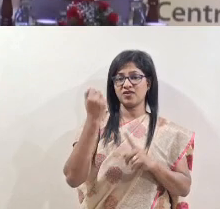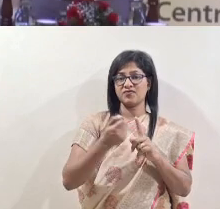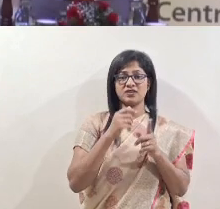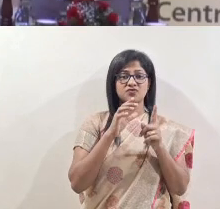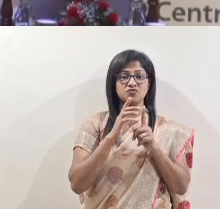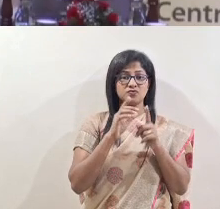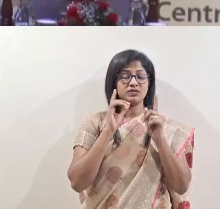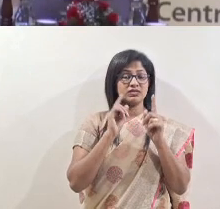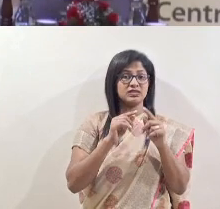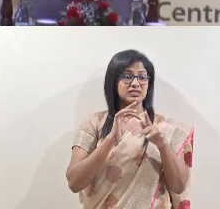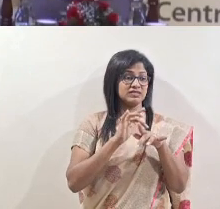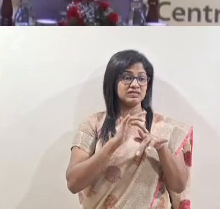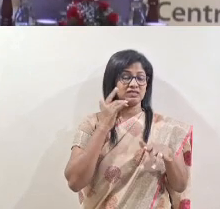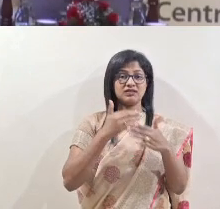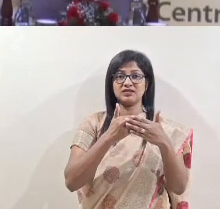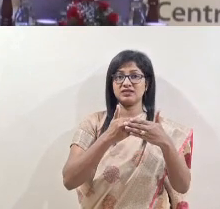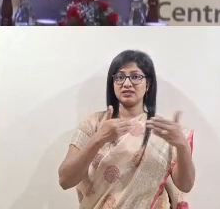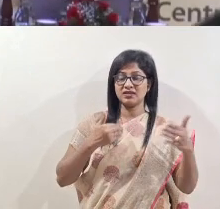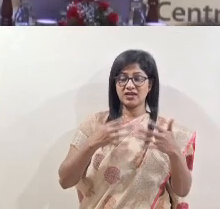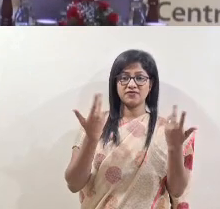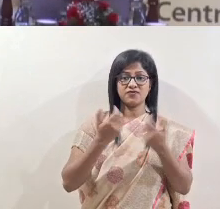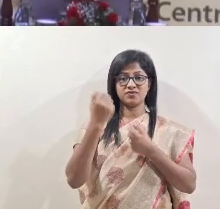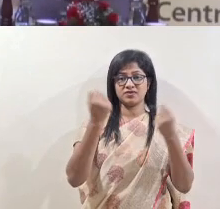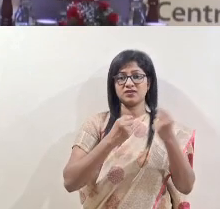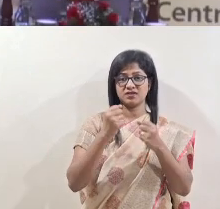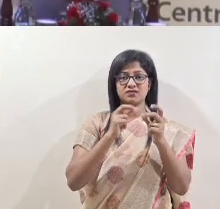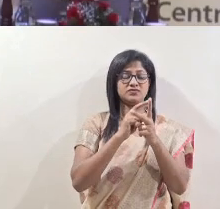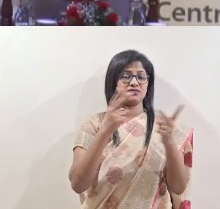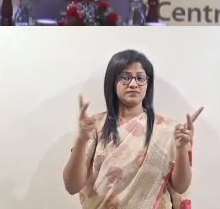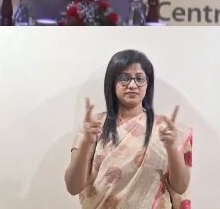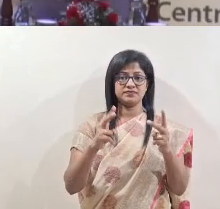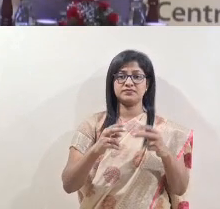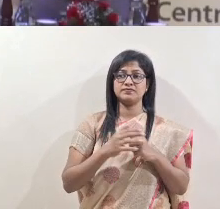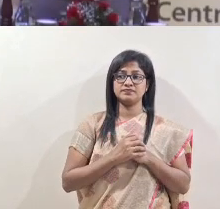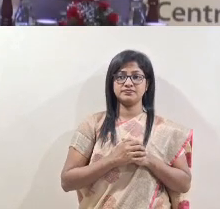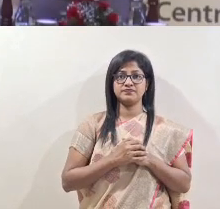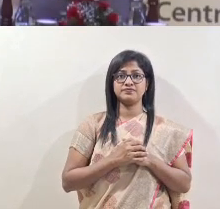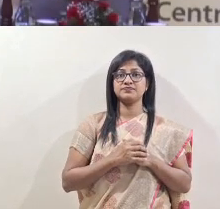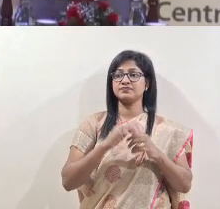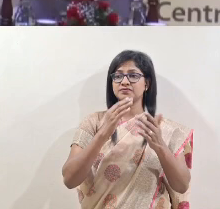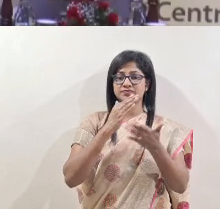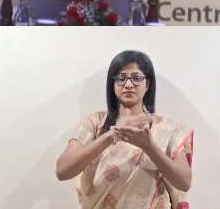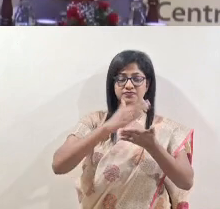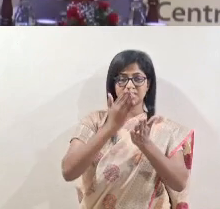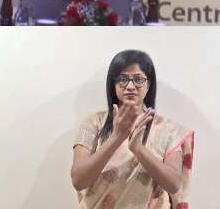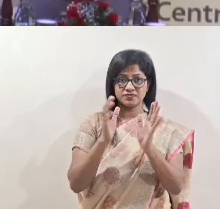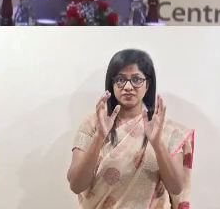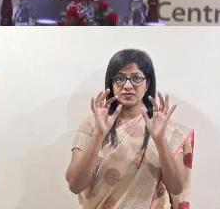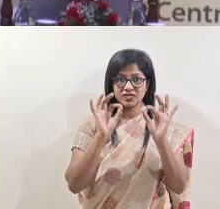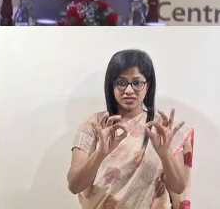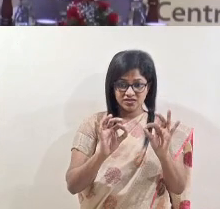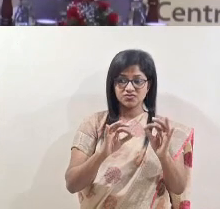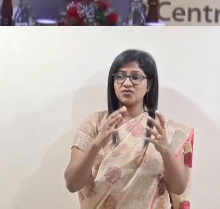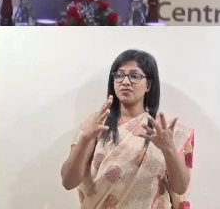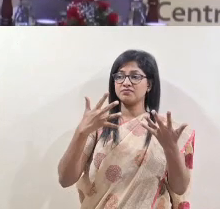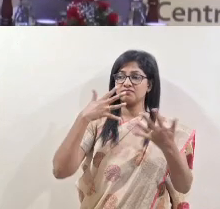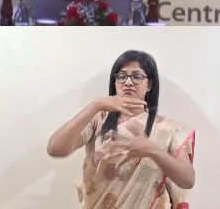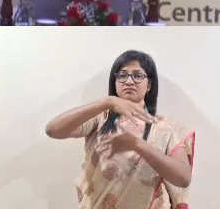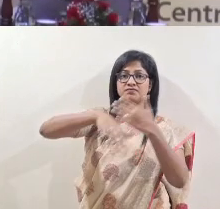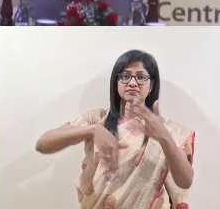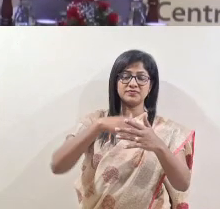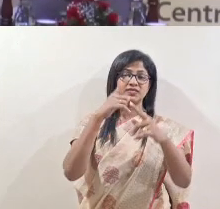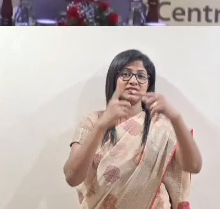gaps of vehicles crossing a unsynchronized junction, merging with maybe especially at T junctions